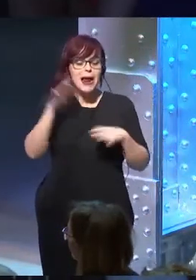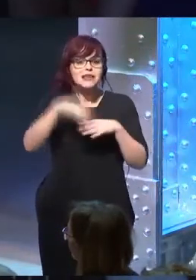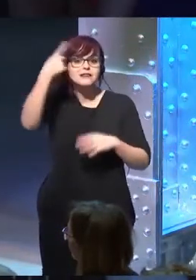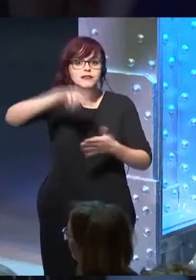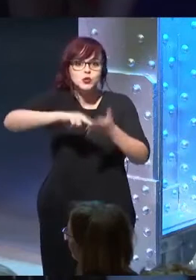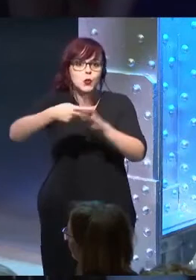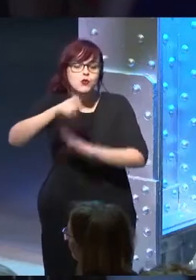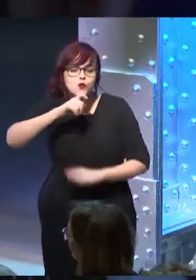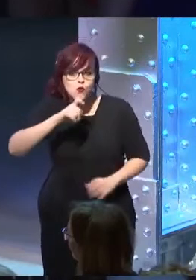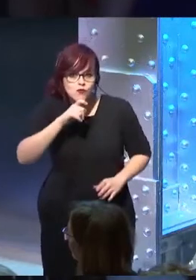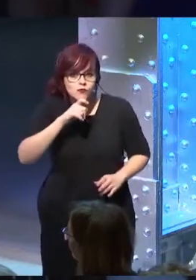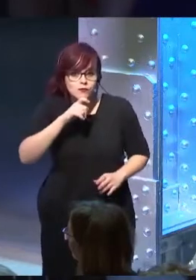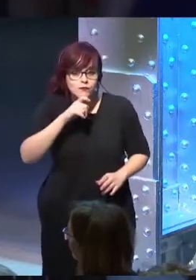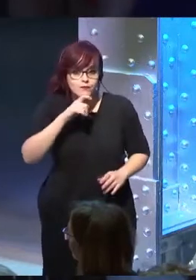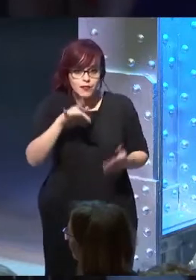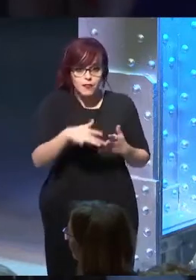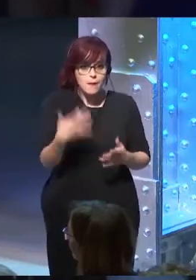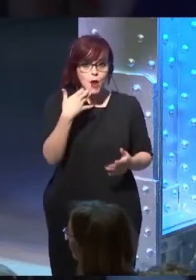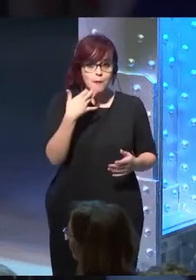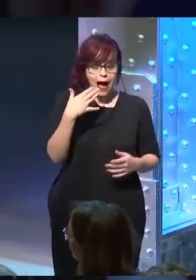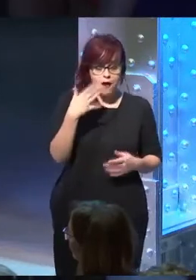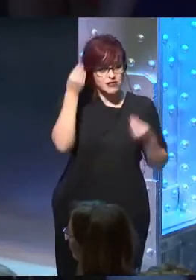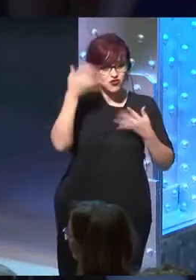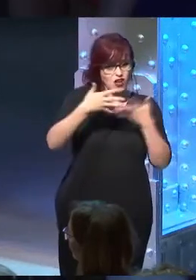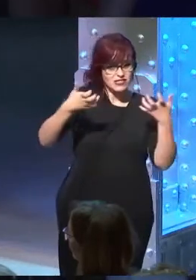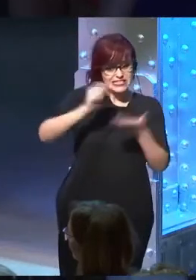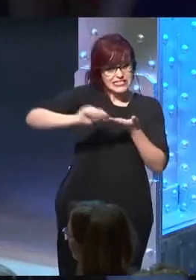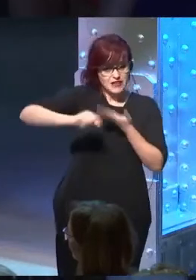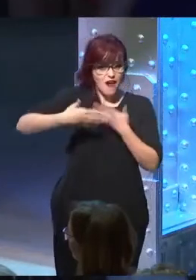joking. I don't think he was joking.